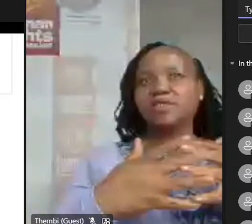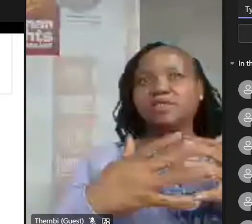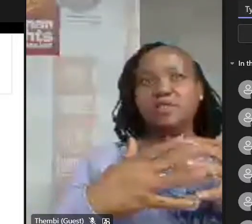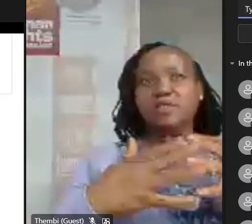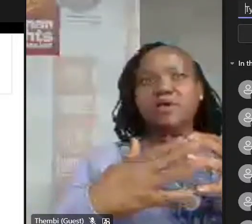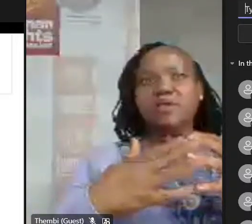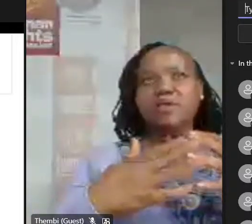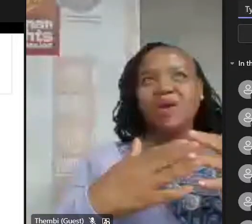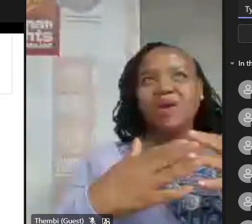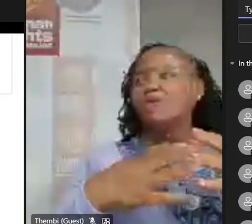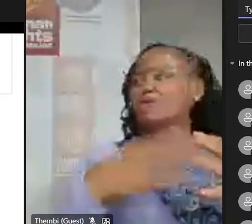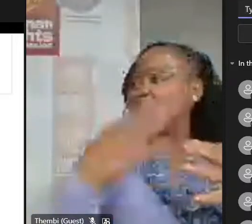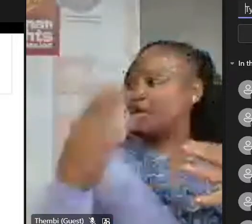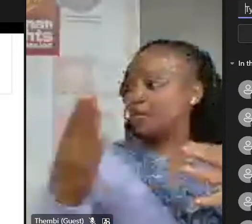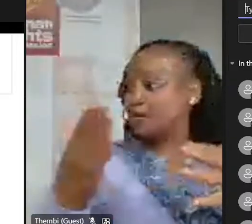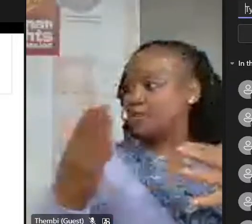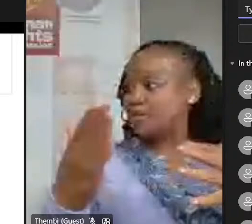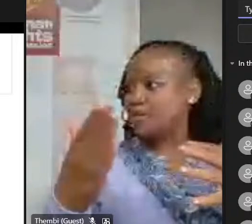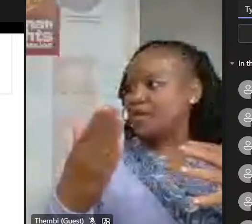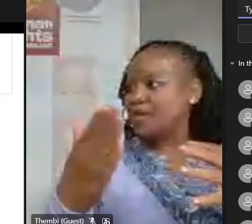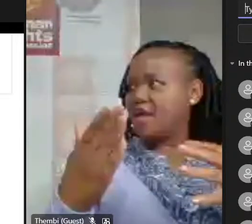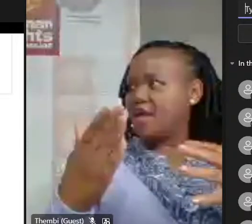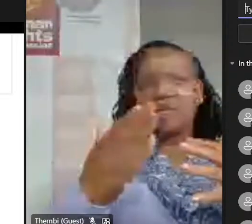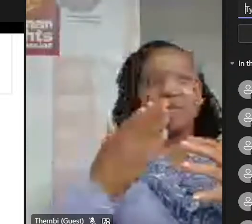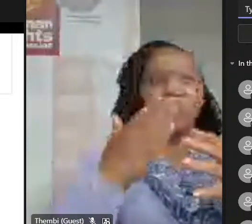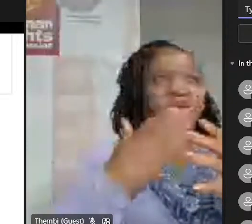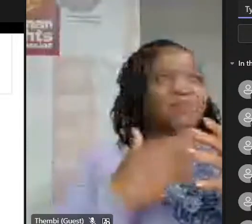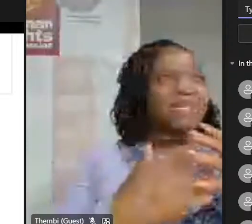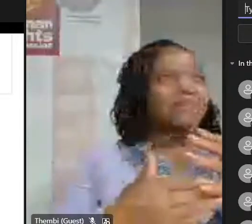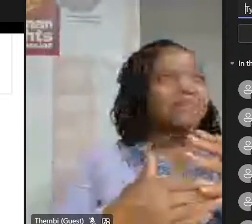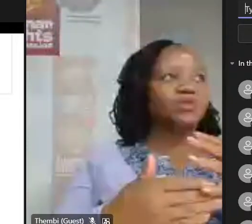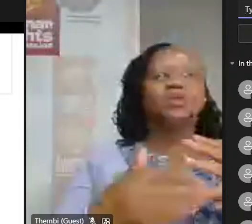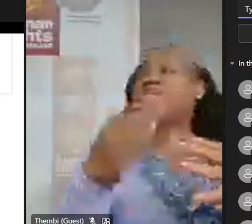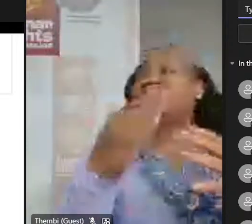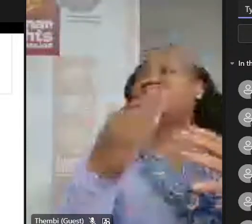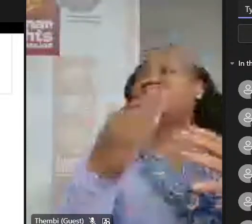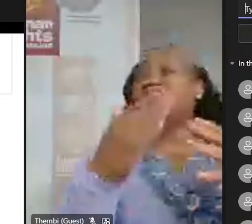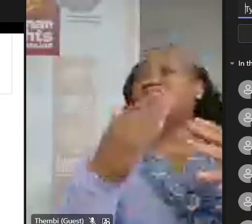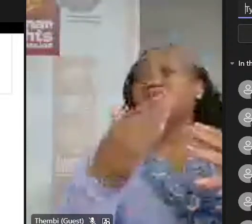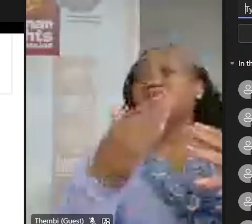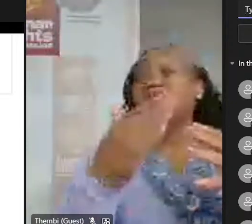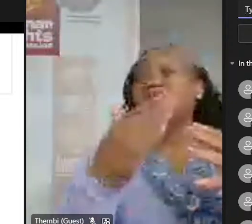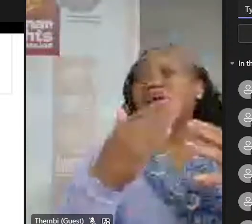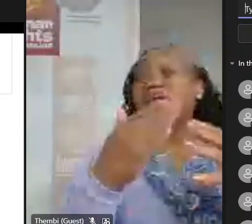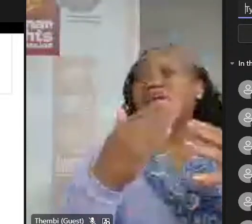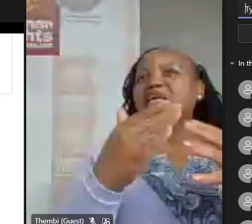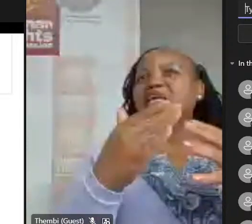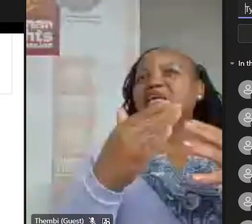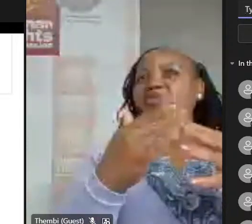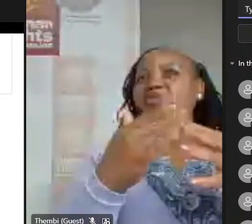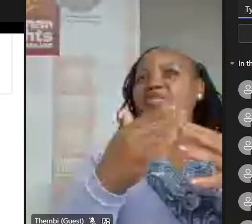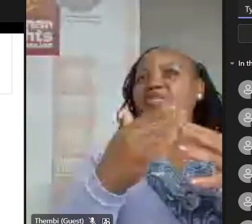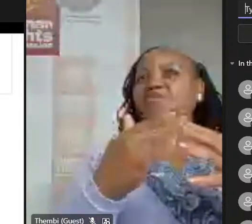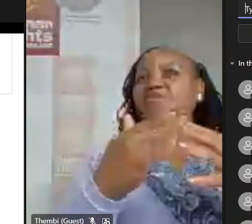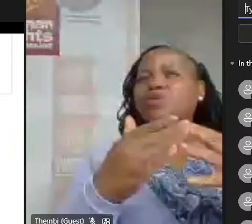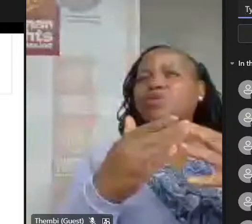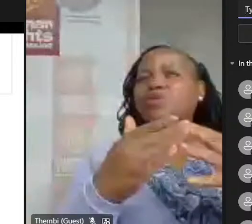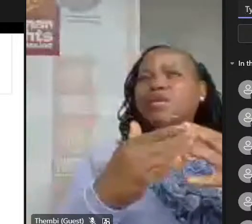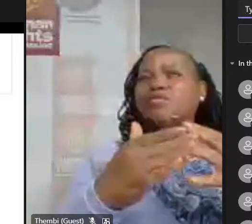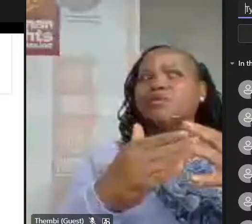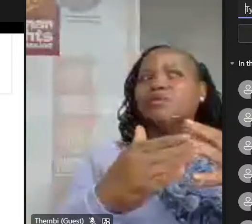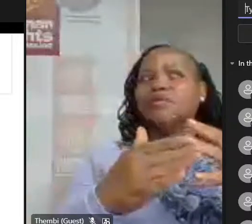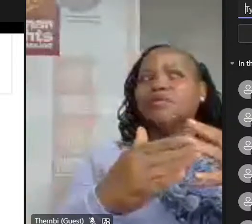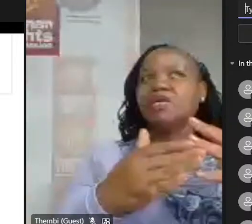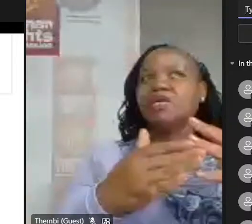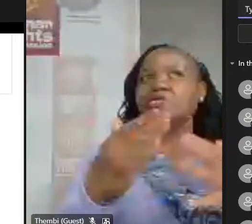it affects one's psychological well-being, and one begins to question themselves, and of course it enforces the